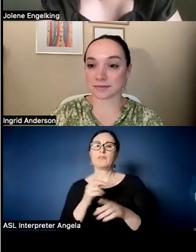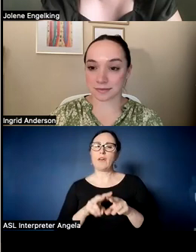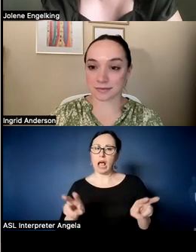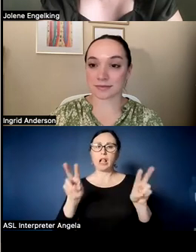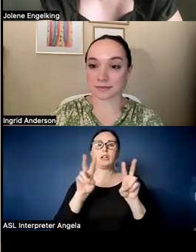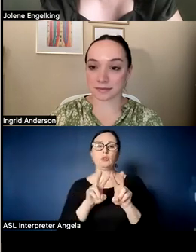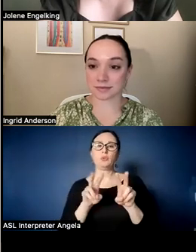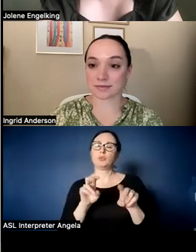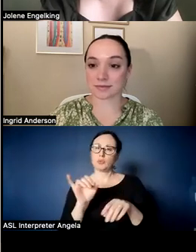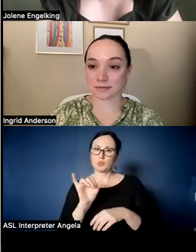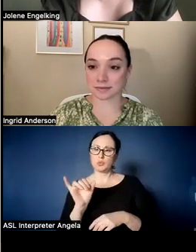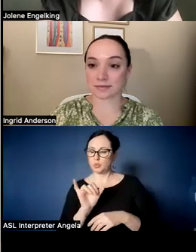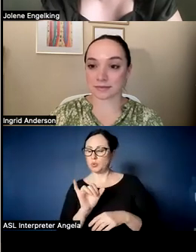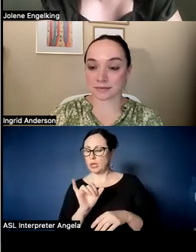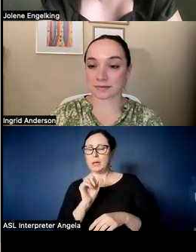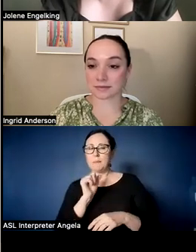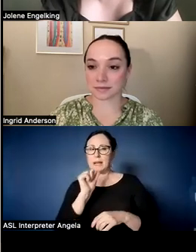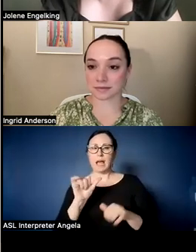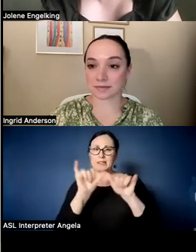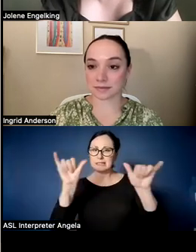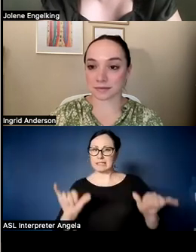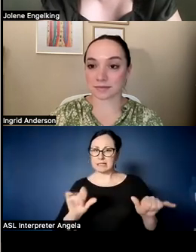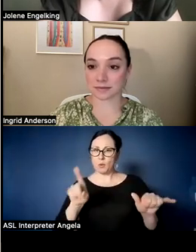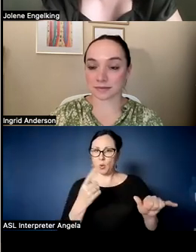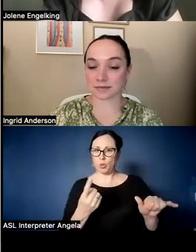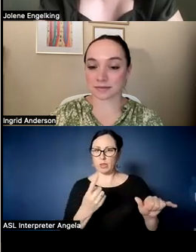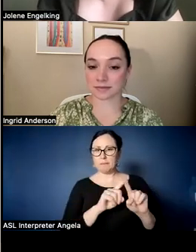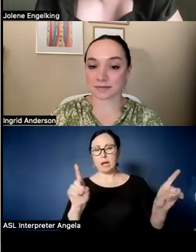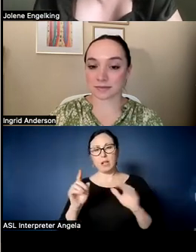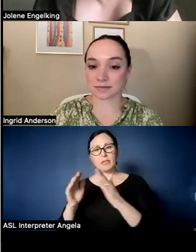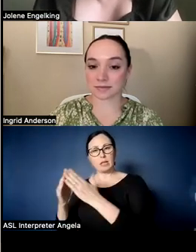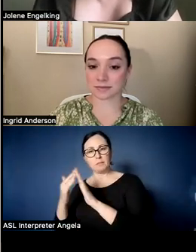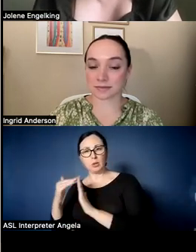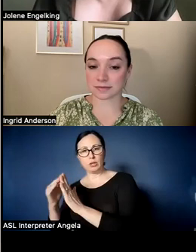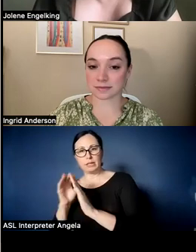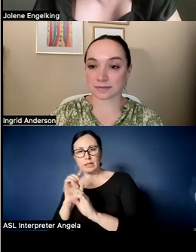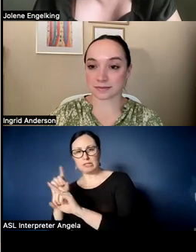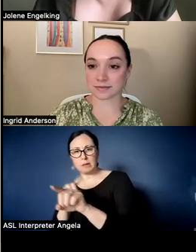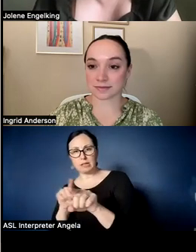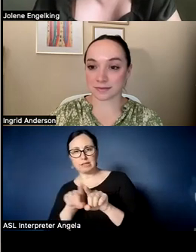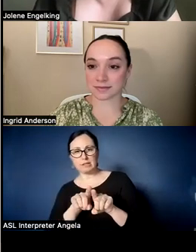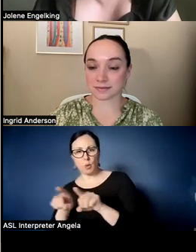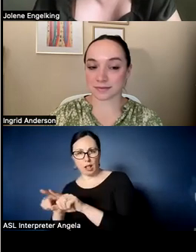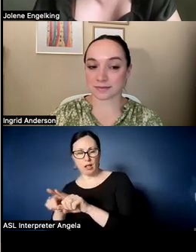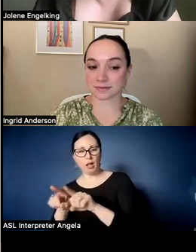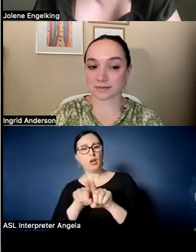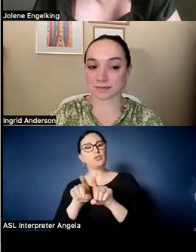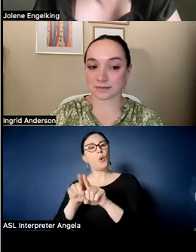lot about the full community response to sexual violence, and think a little bit about the future.